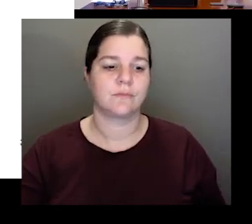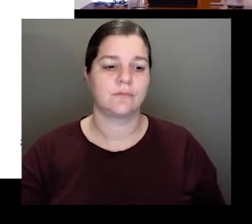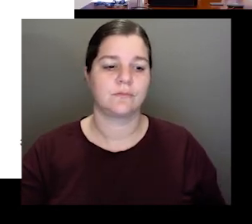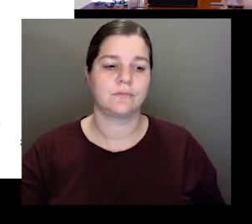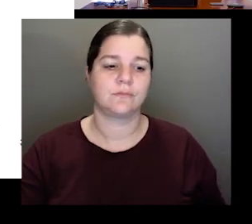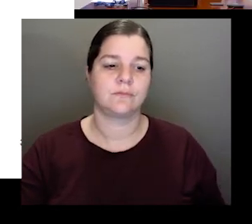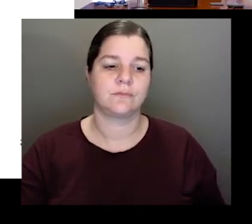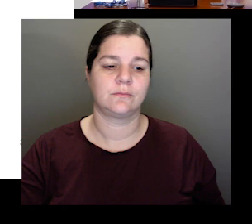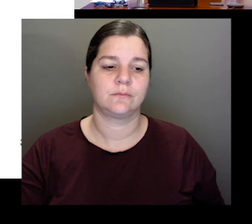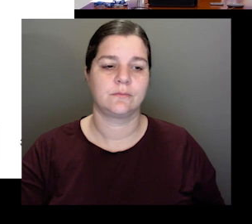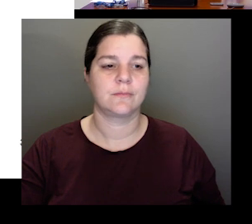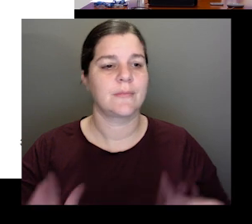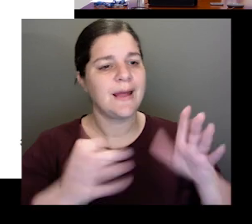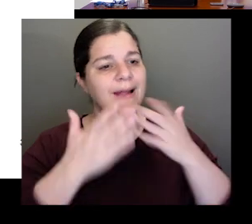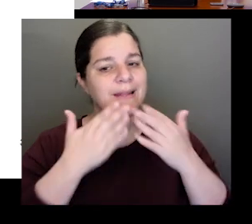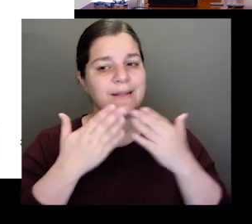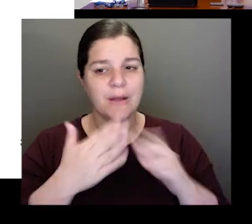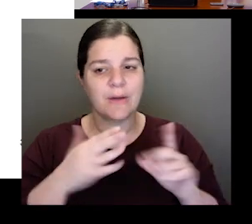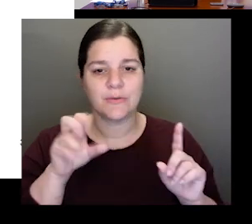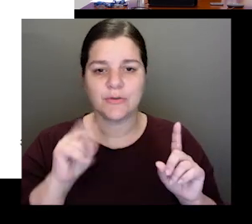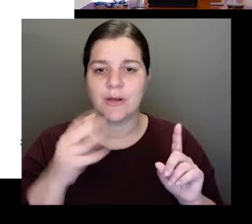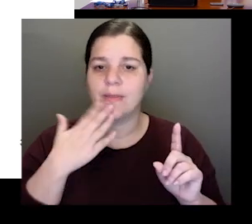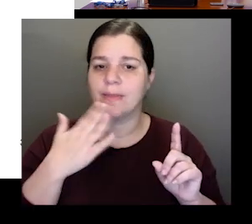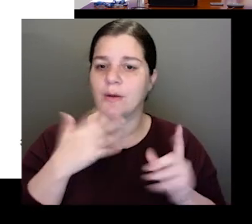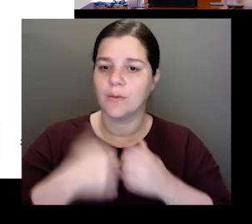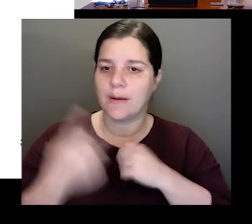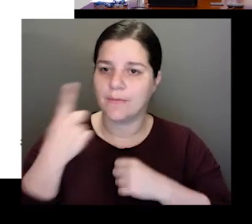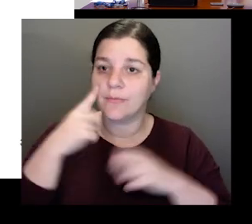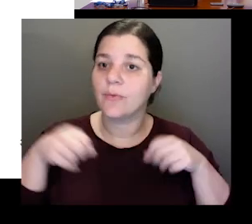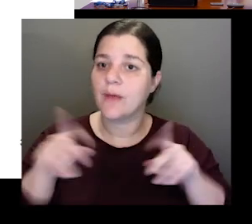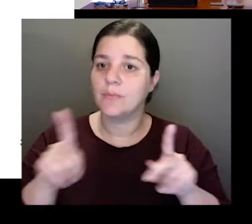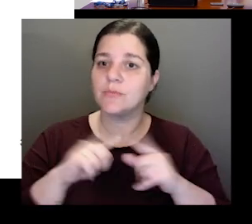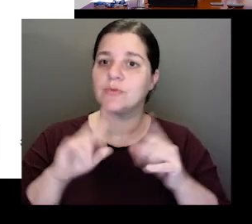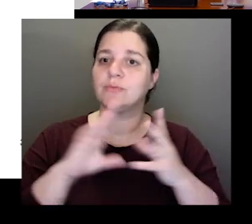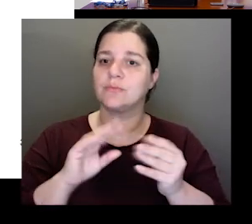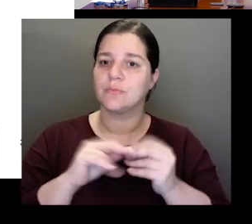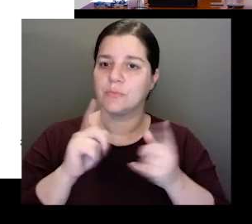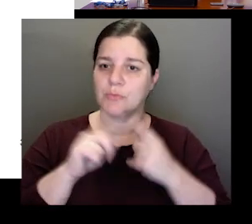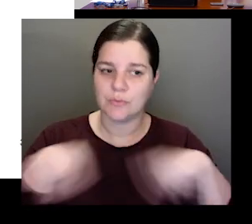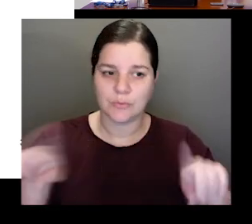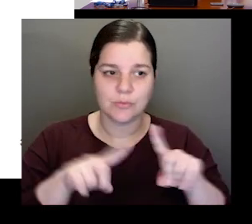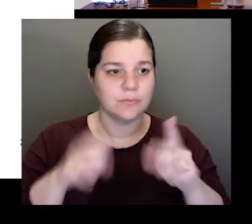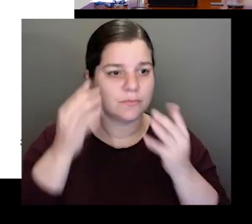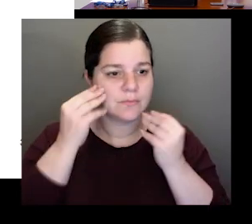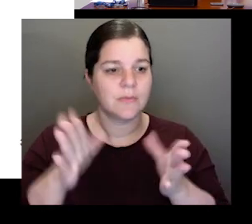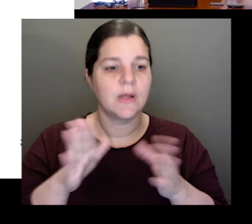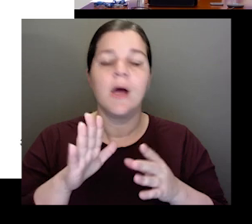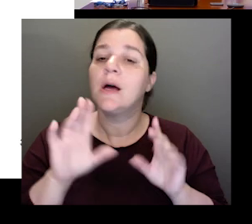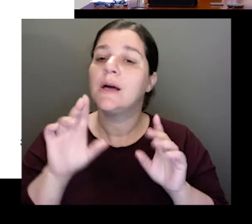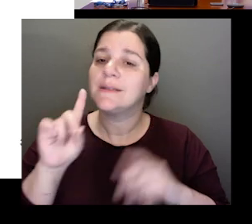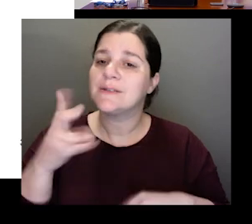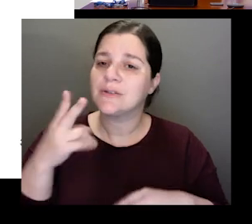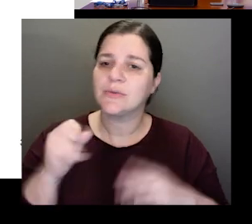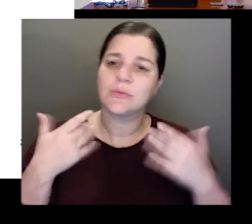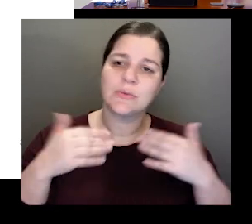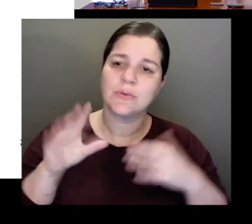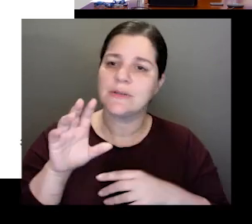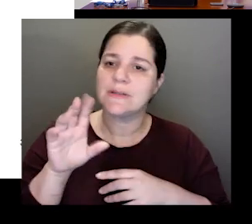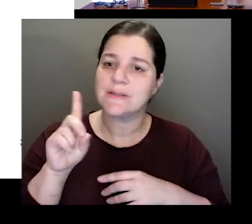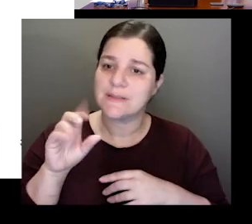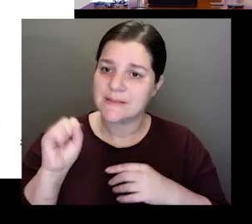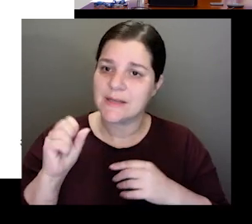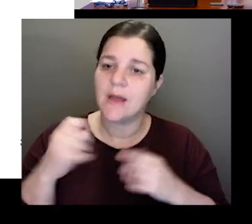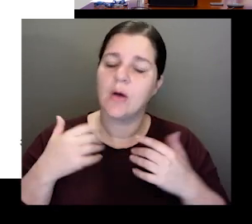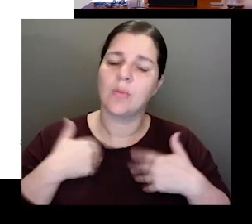Thanks, Sean, and thanks everyone for the opportunity to speak to you. The Department of Homeland Security and CISA has a long history of working with federal,